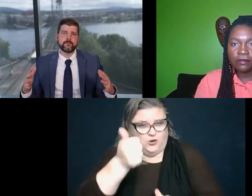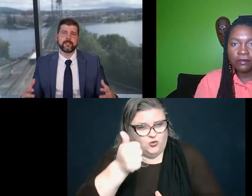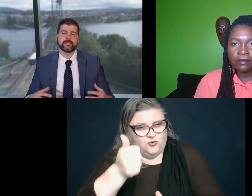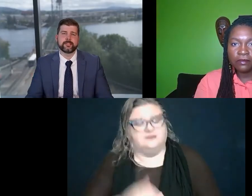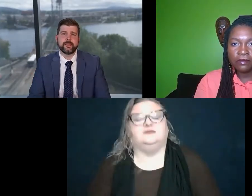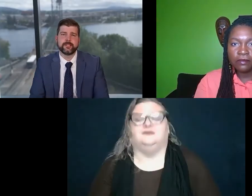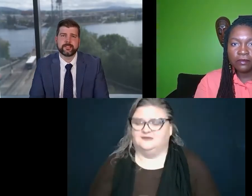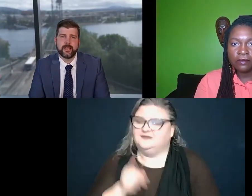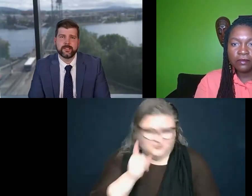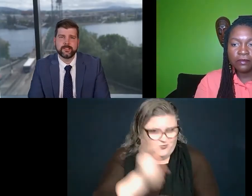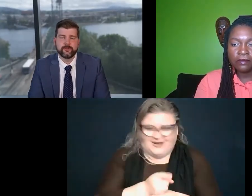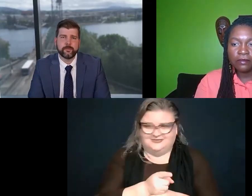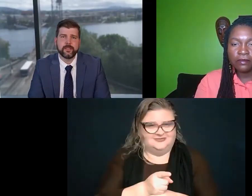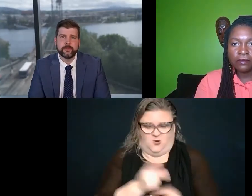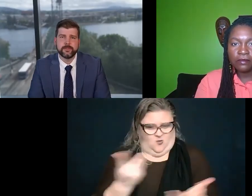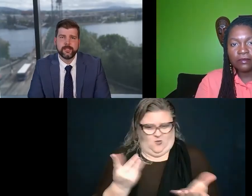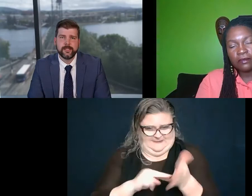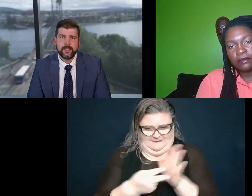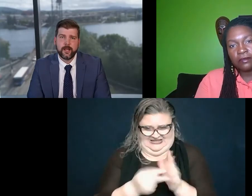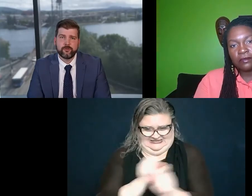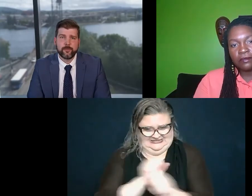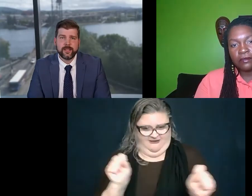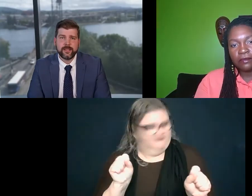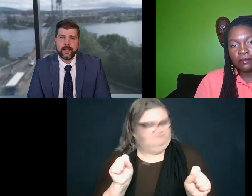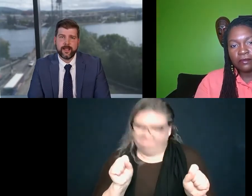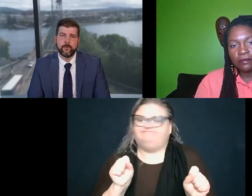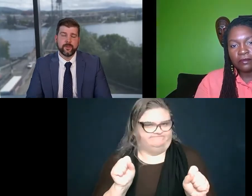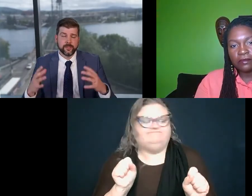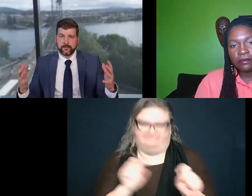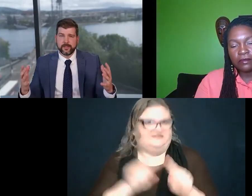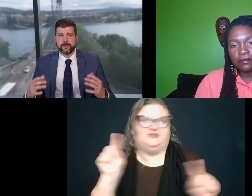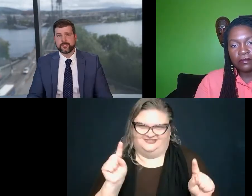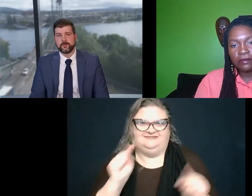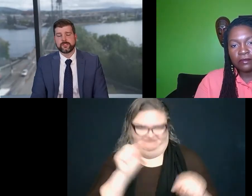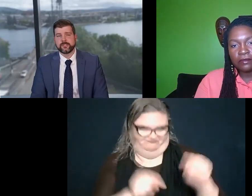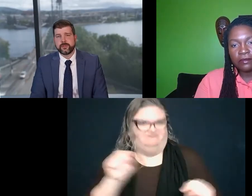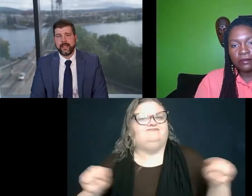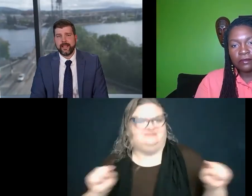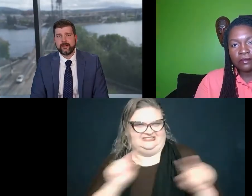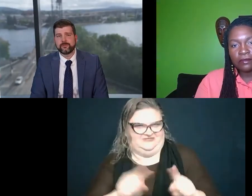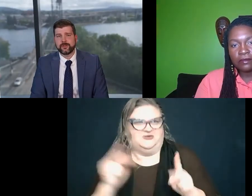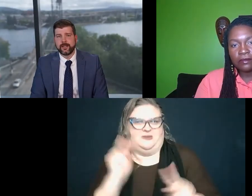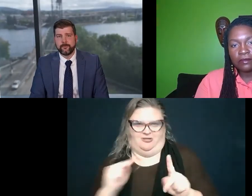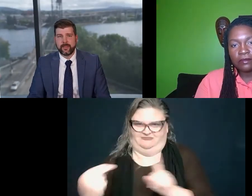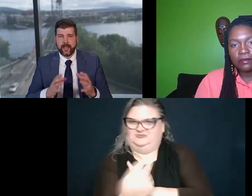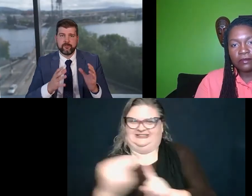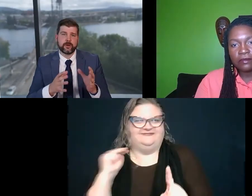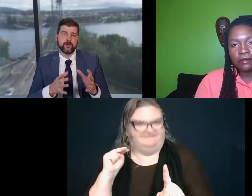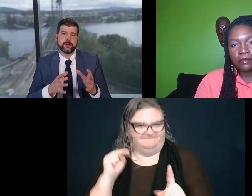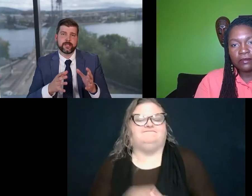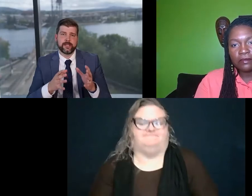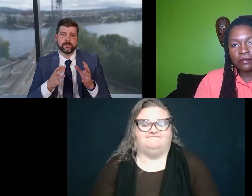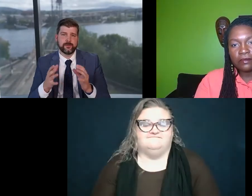Safety means things to different people. For me, with the limited resources we have,